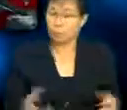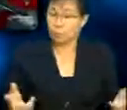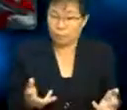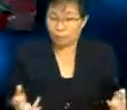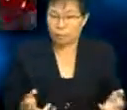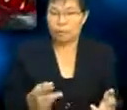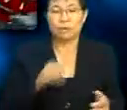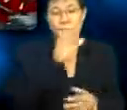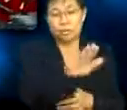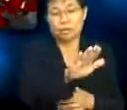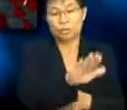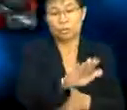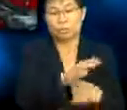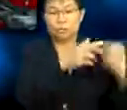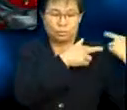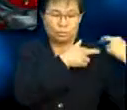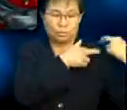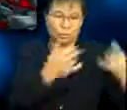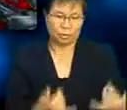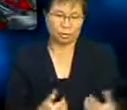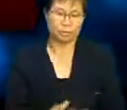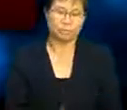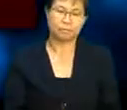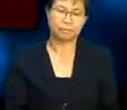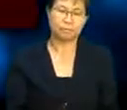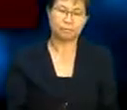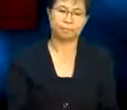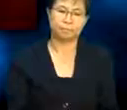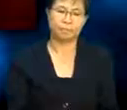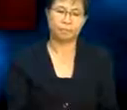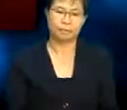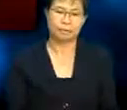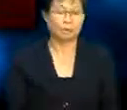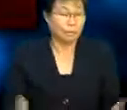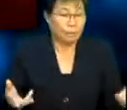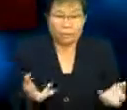really? Well, it's all yours then.